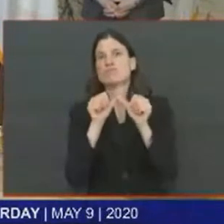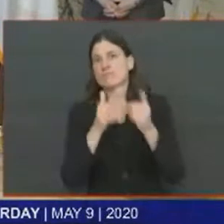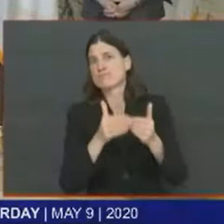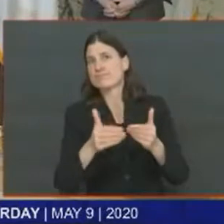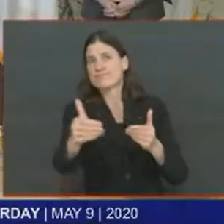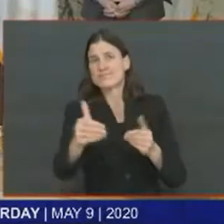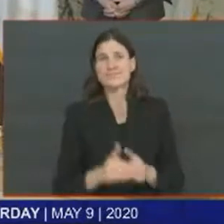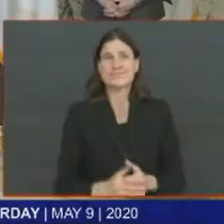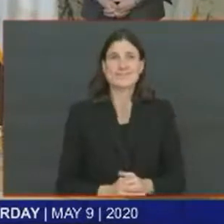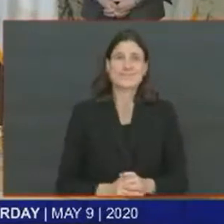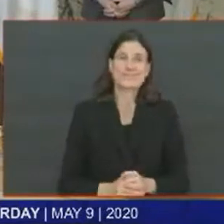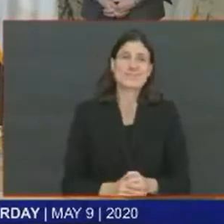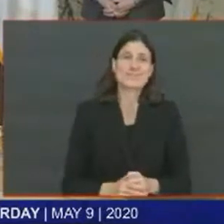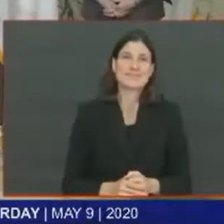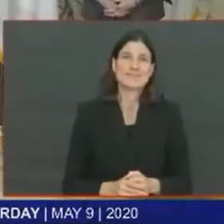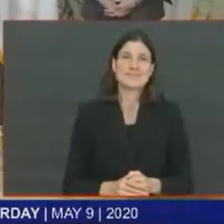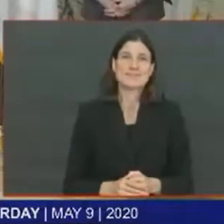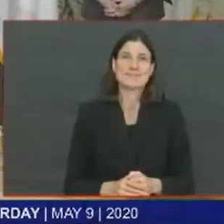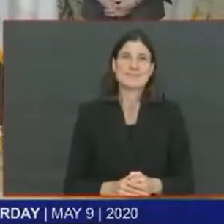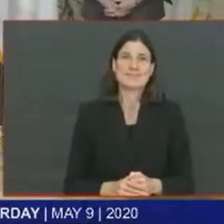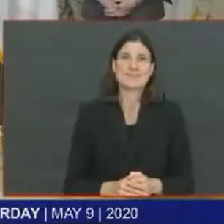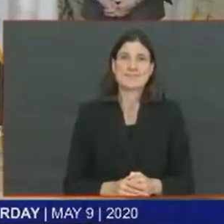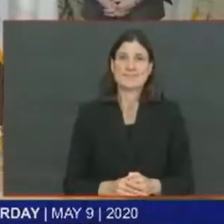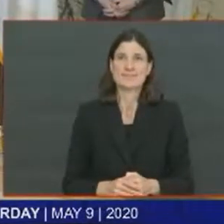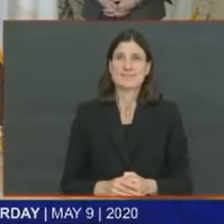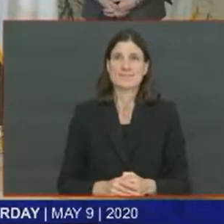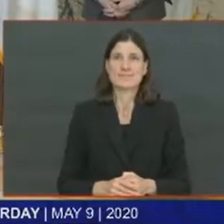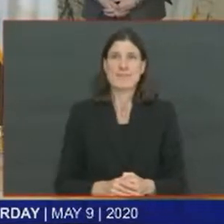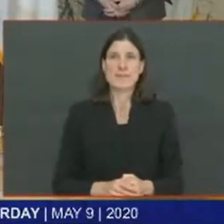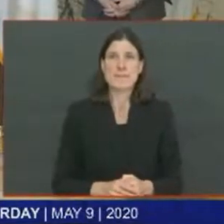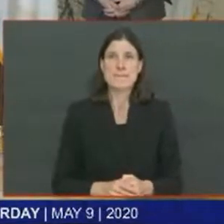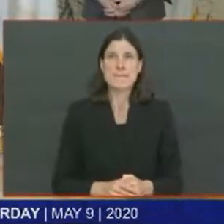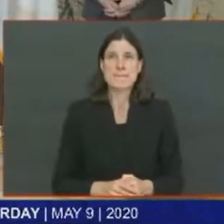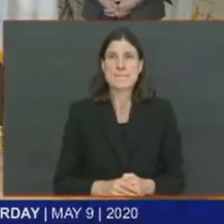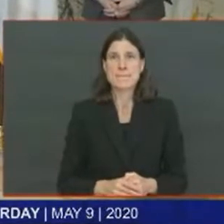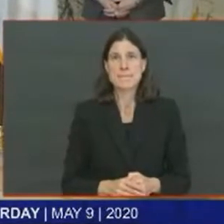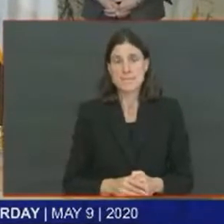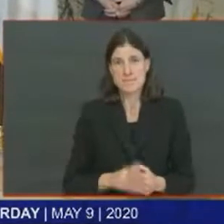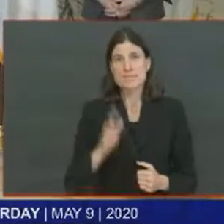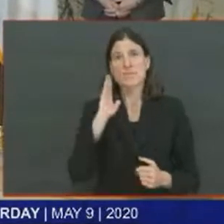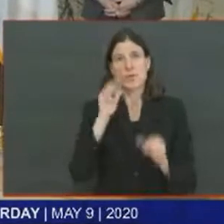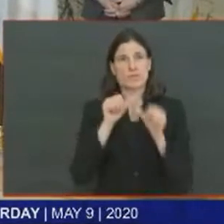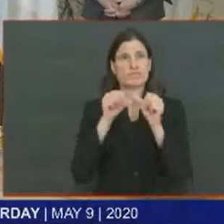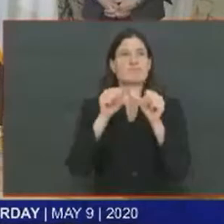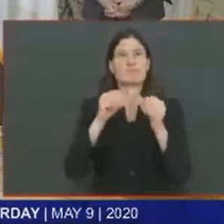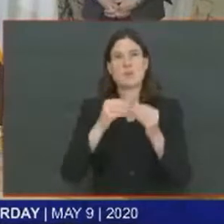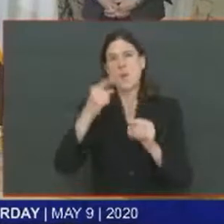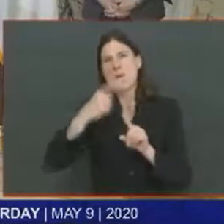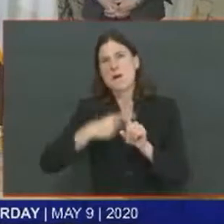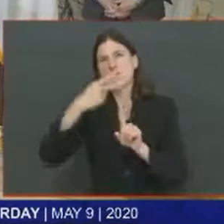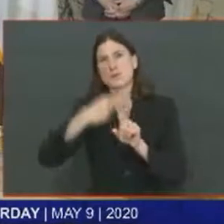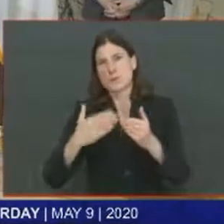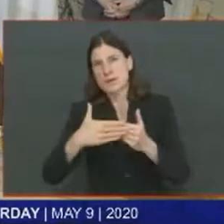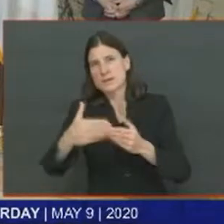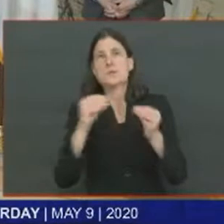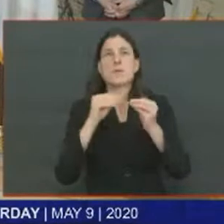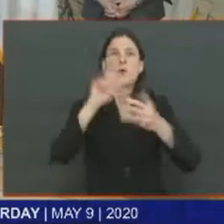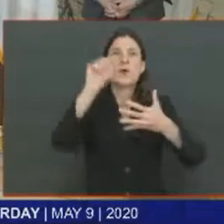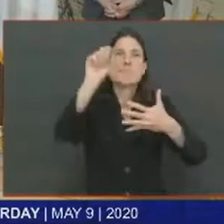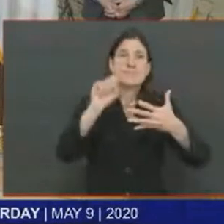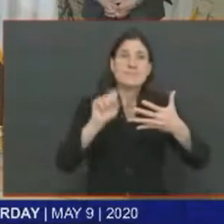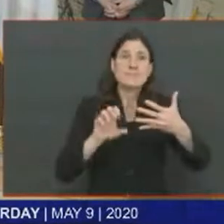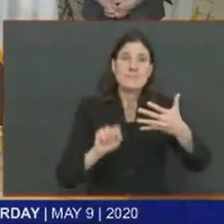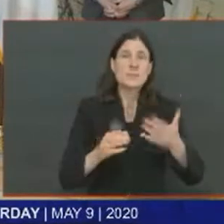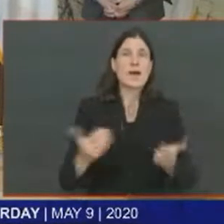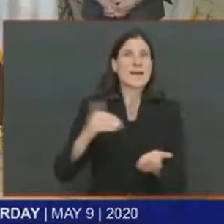as we move through these phases, there'll be a lot of new information. So I would encourage you to continue to tune in. If you'd like to